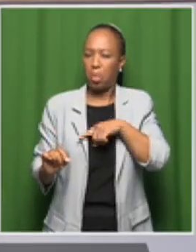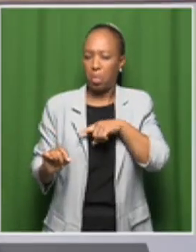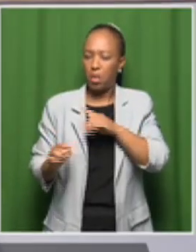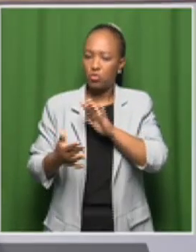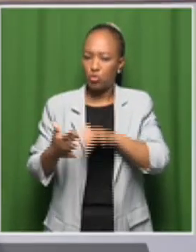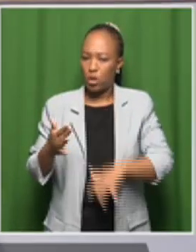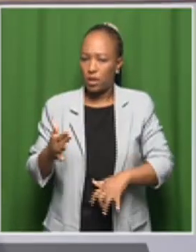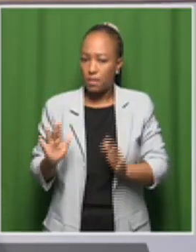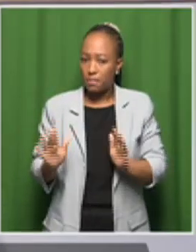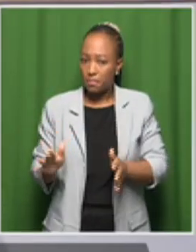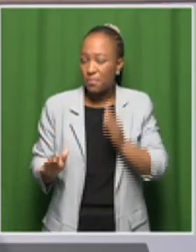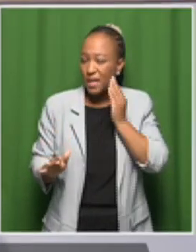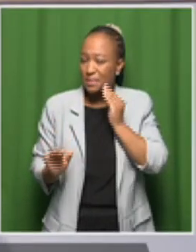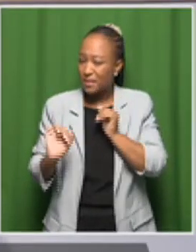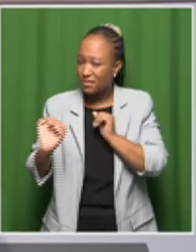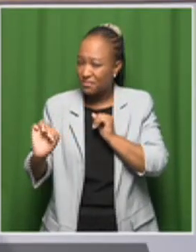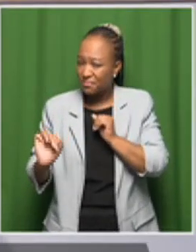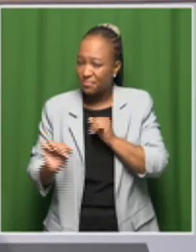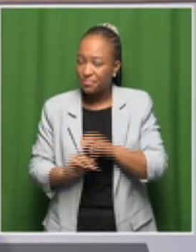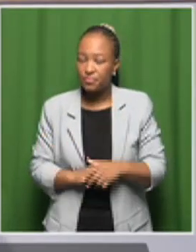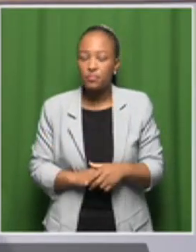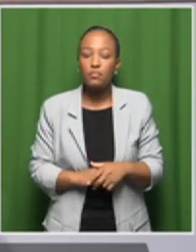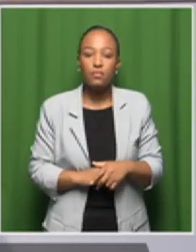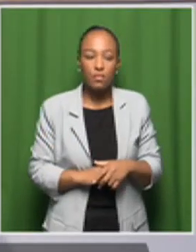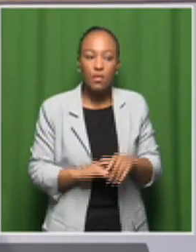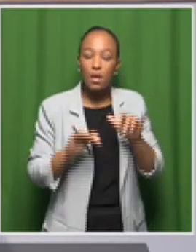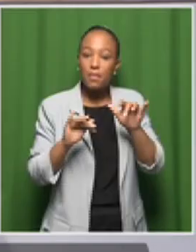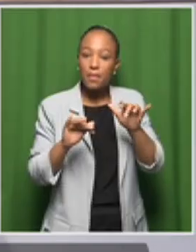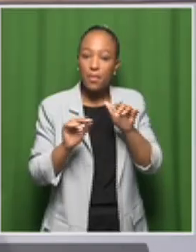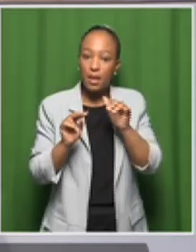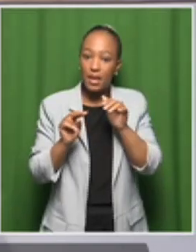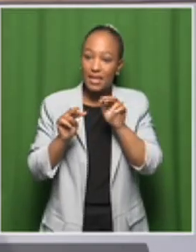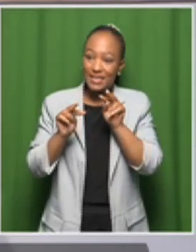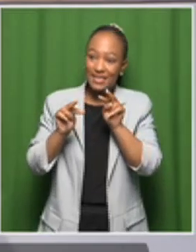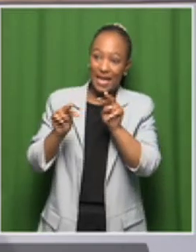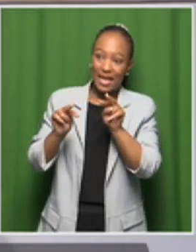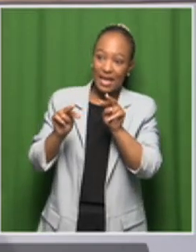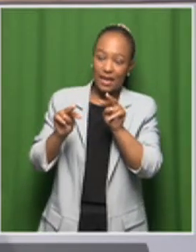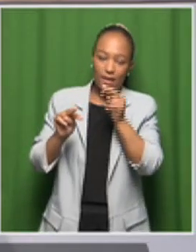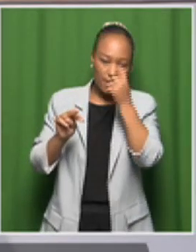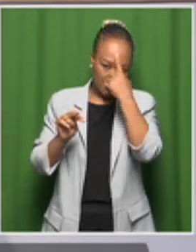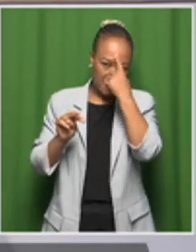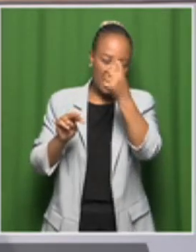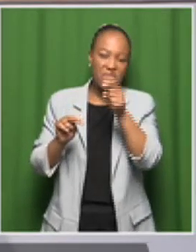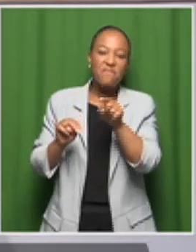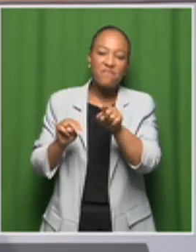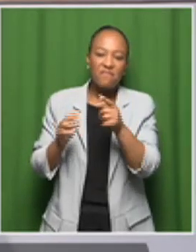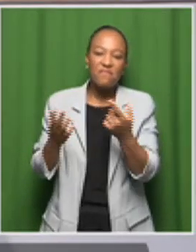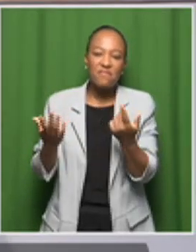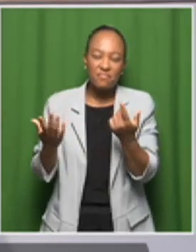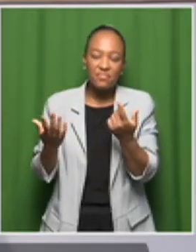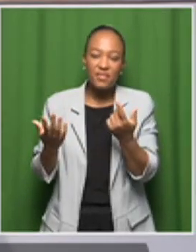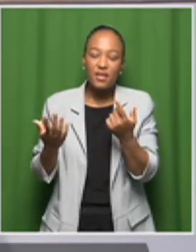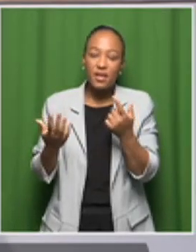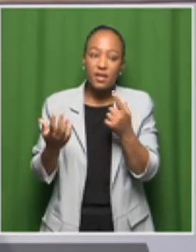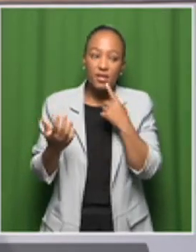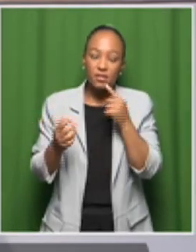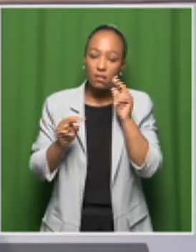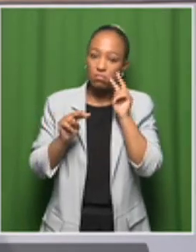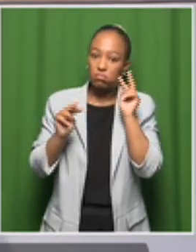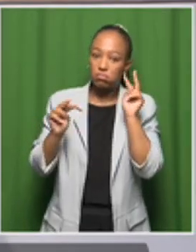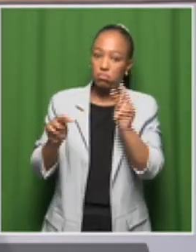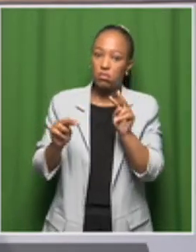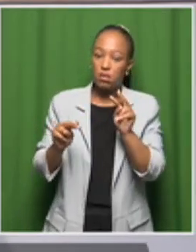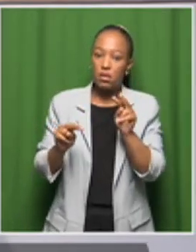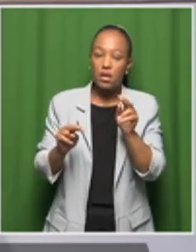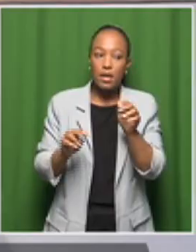experience? Unfortunately, for people, seeing is believing. So there's a perception that a successful trader